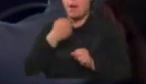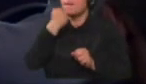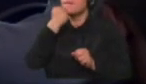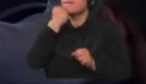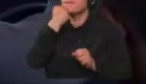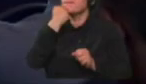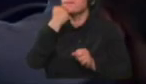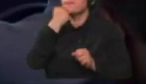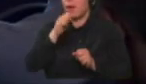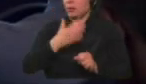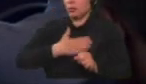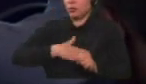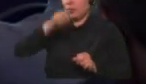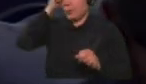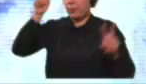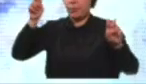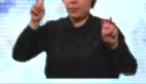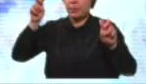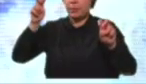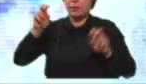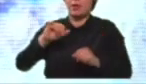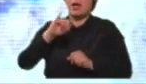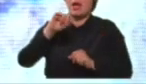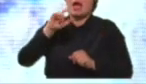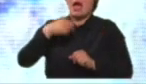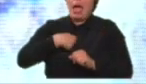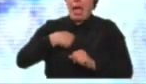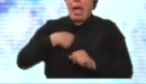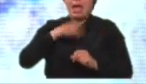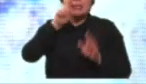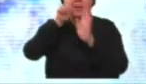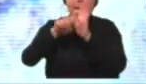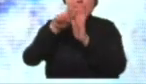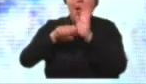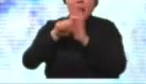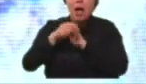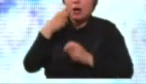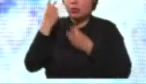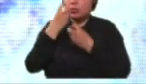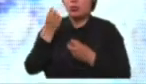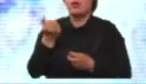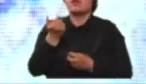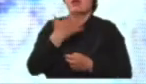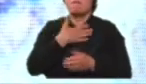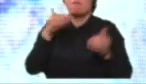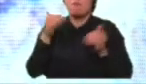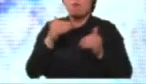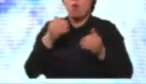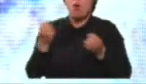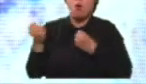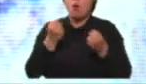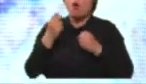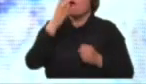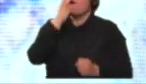mobility. So we have to get a little interactive here. So how many modes of mobility do you see? And I'm only on 20 minutes, so we need to be kind of quick with